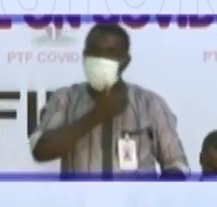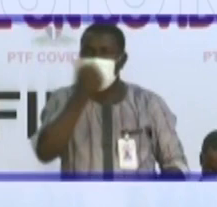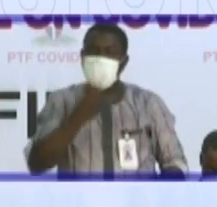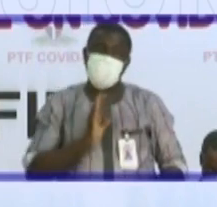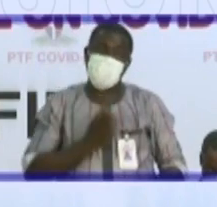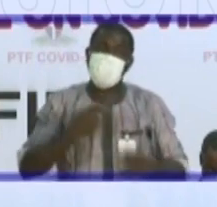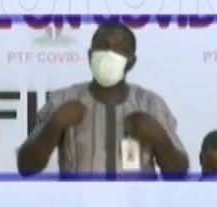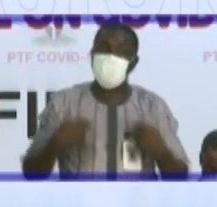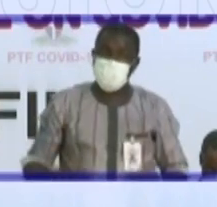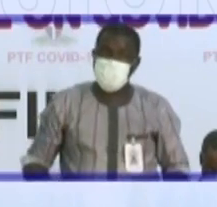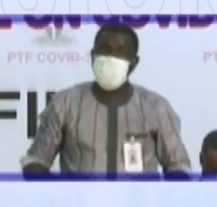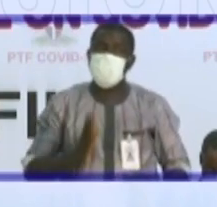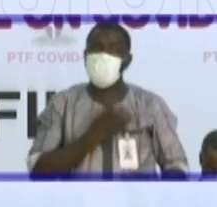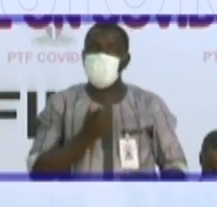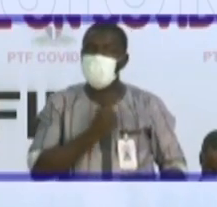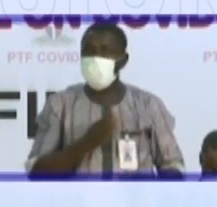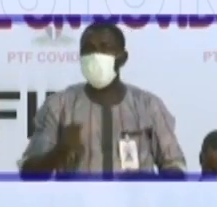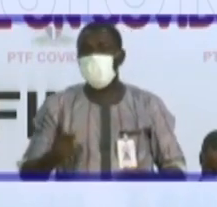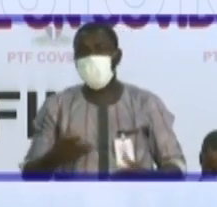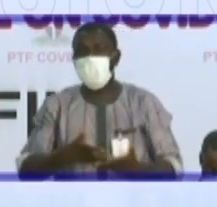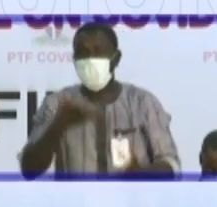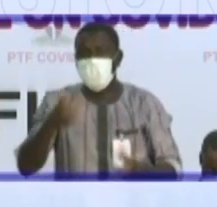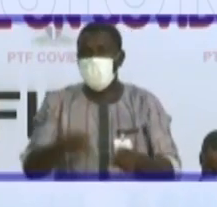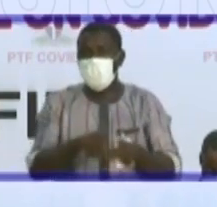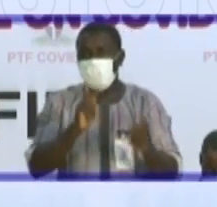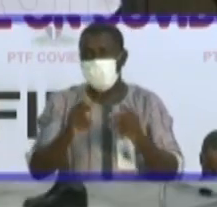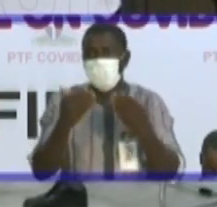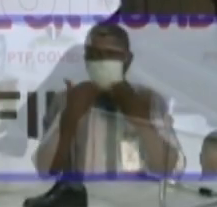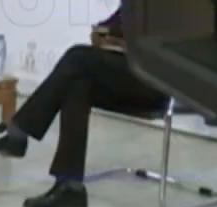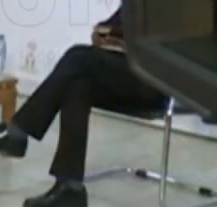of our health and our wealth as a people. Thank you.